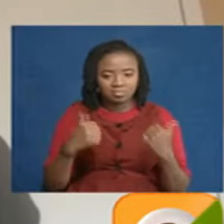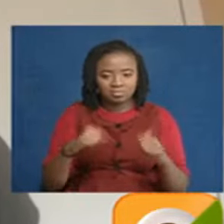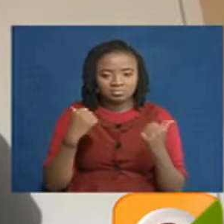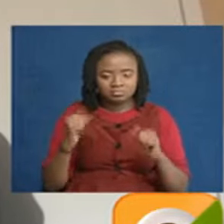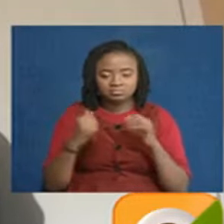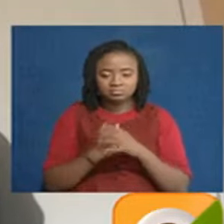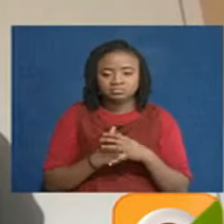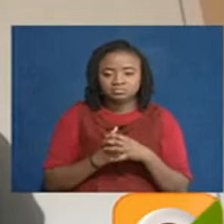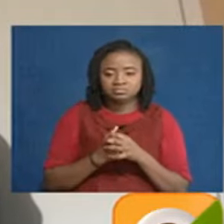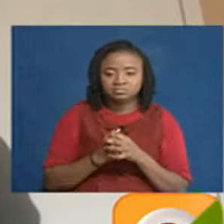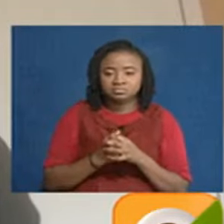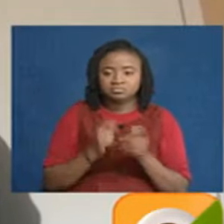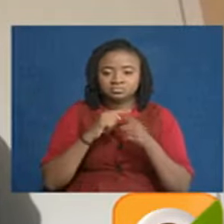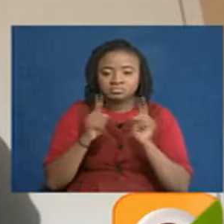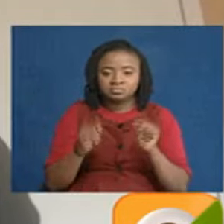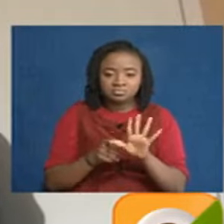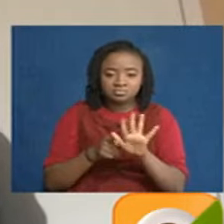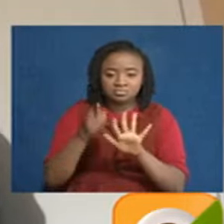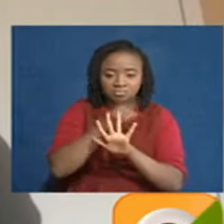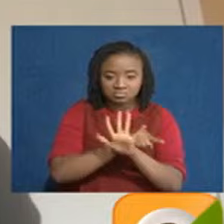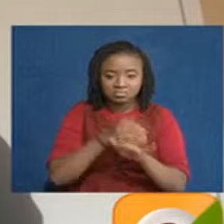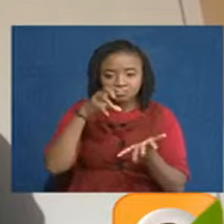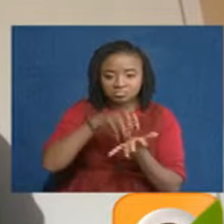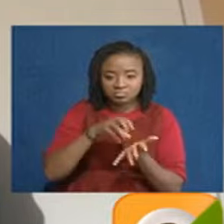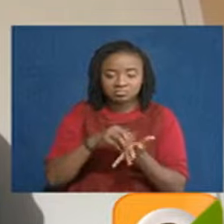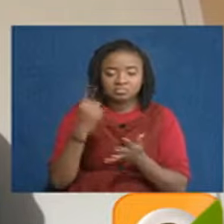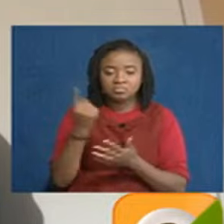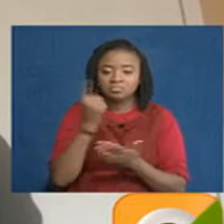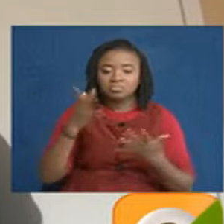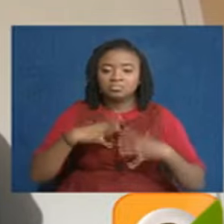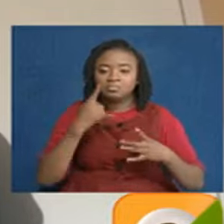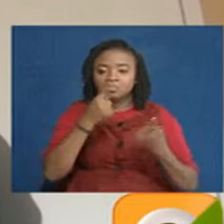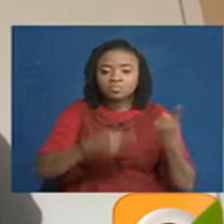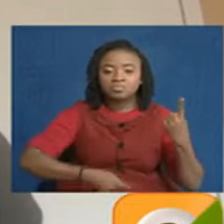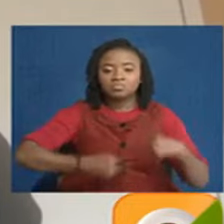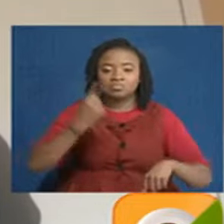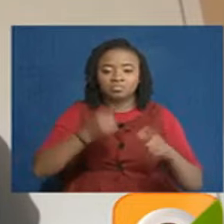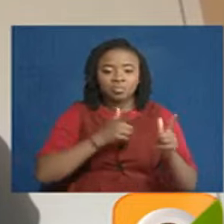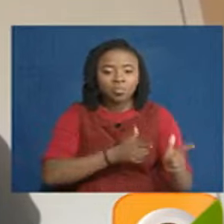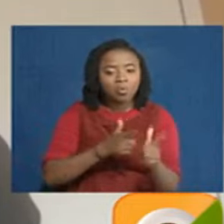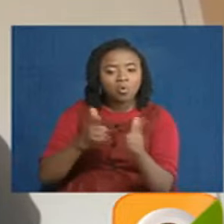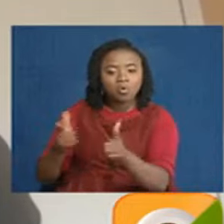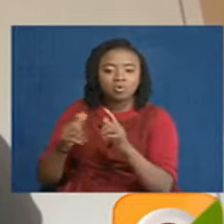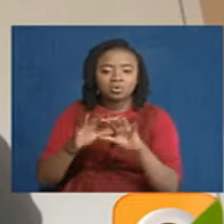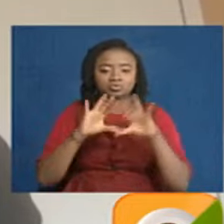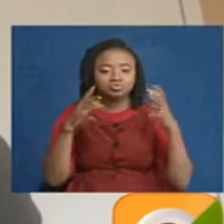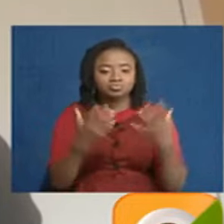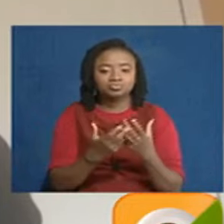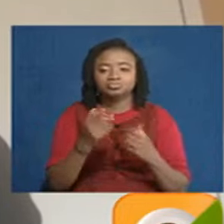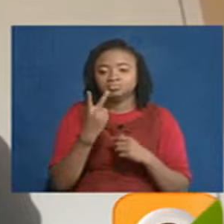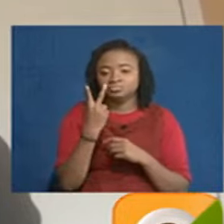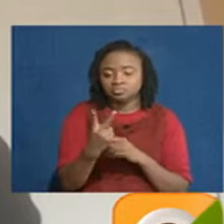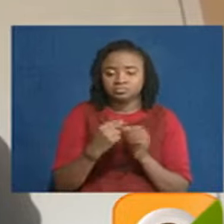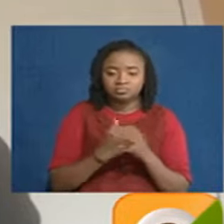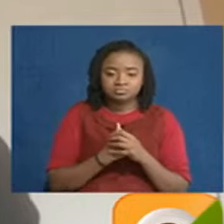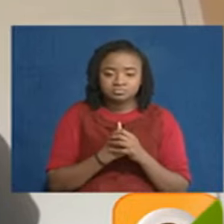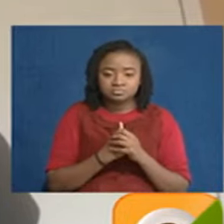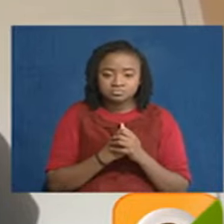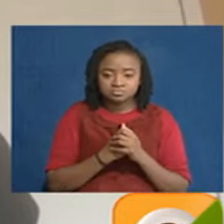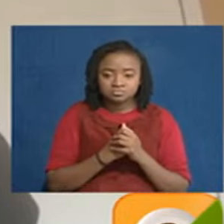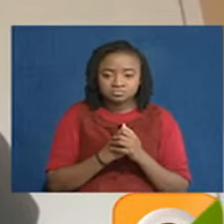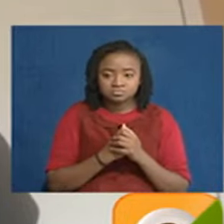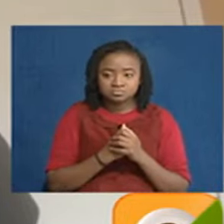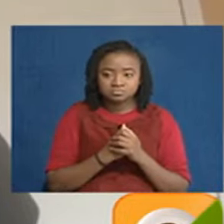created. And the five seats are the winners of World War II. And that is the architecture that was built at the time.